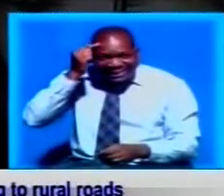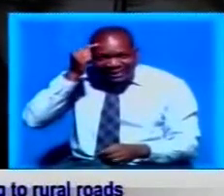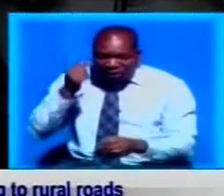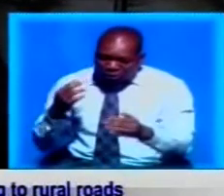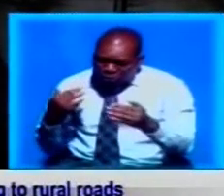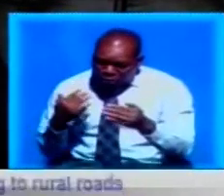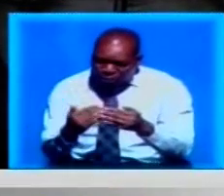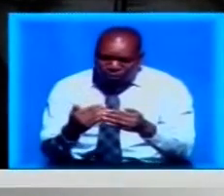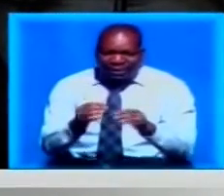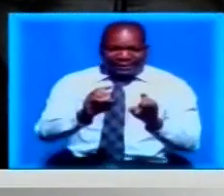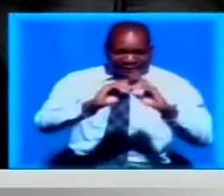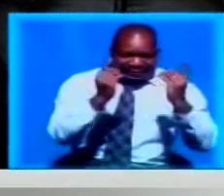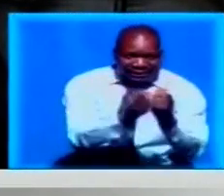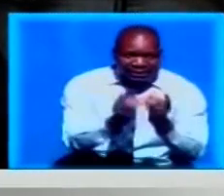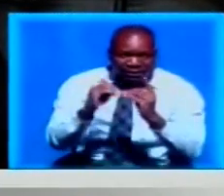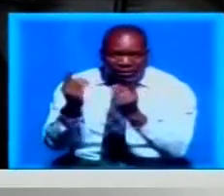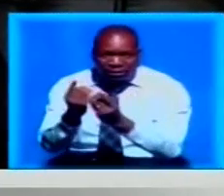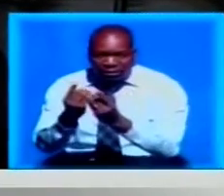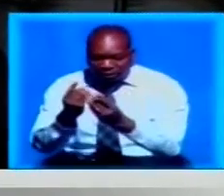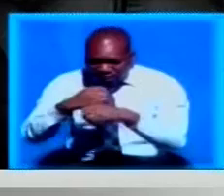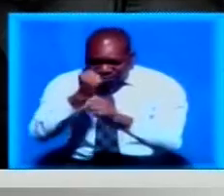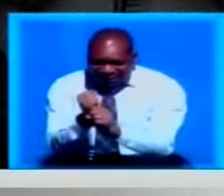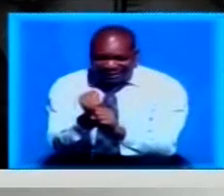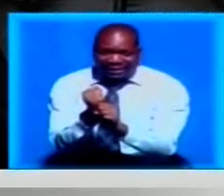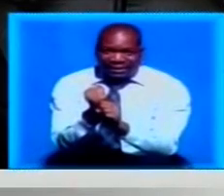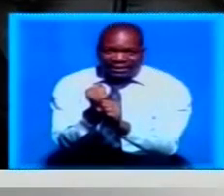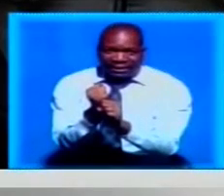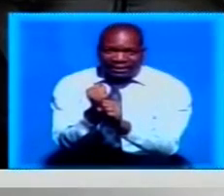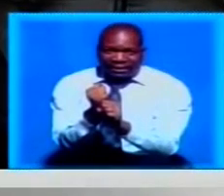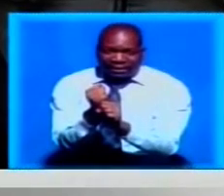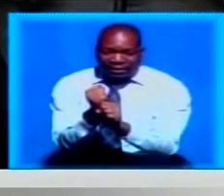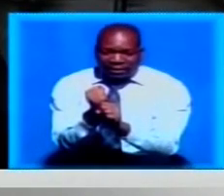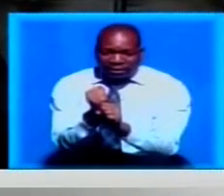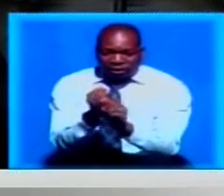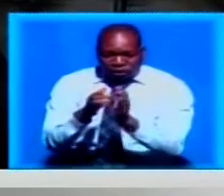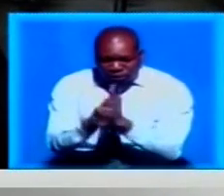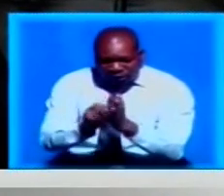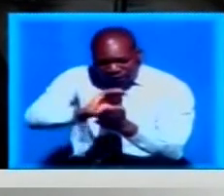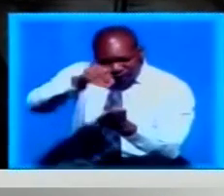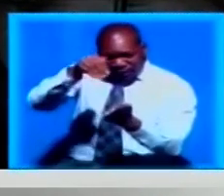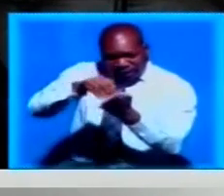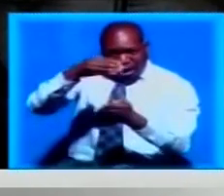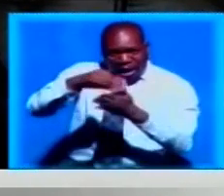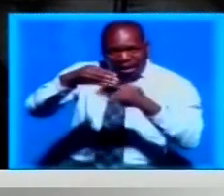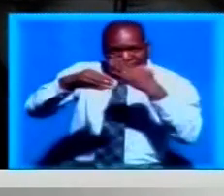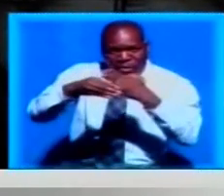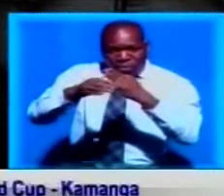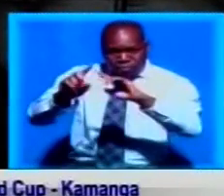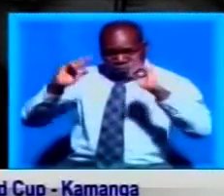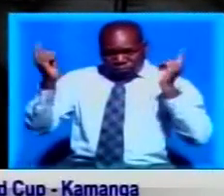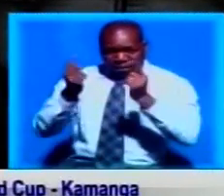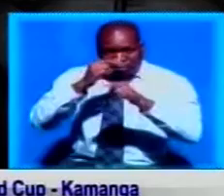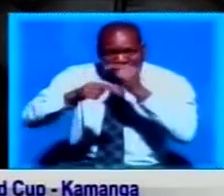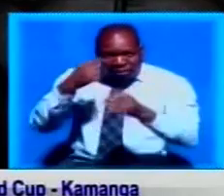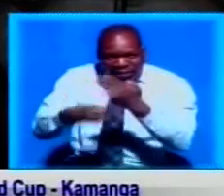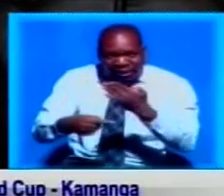this creation of district. If we create these skill centers, then we shall see more